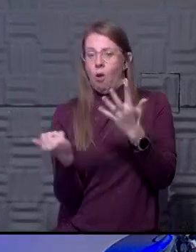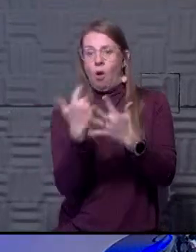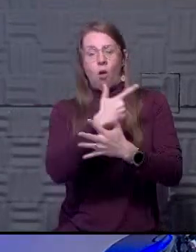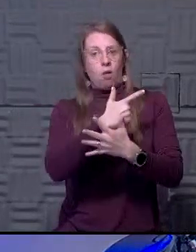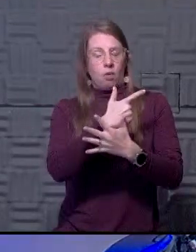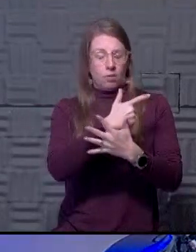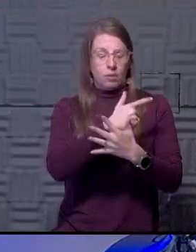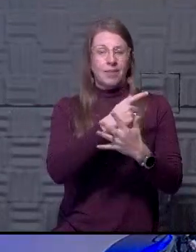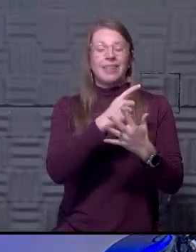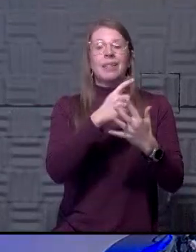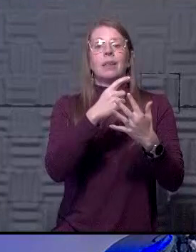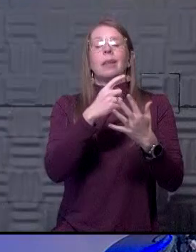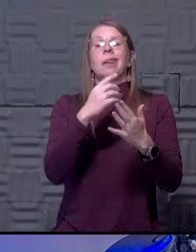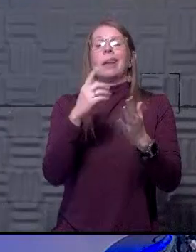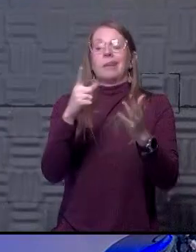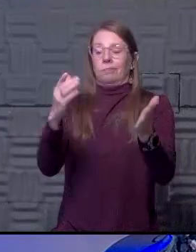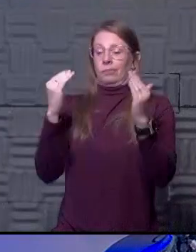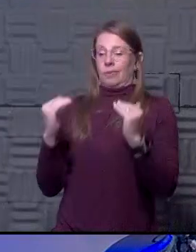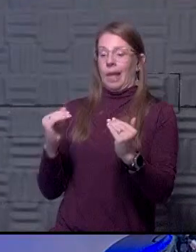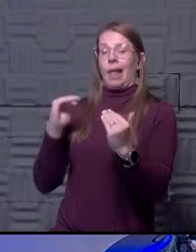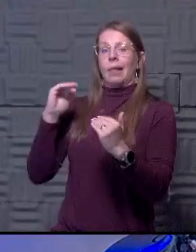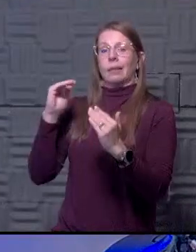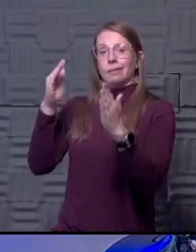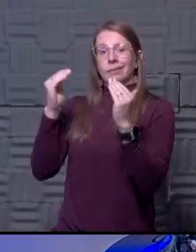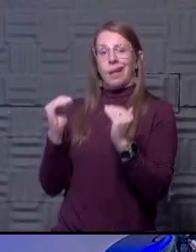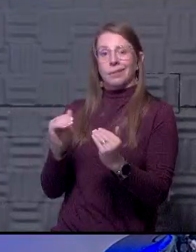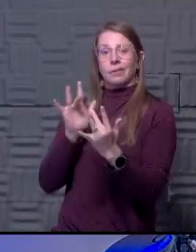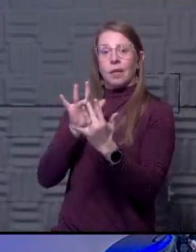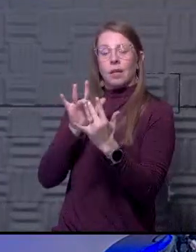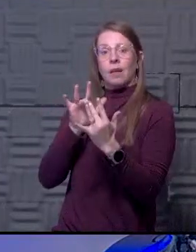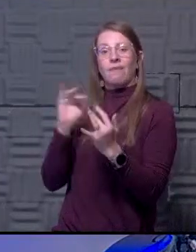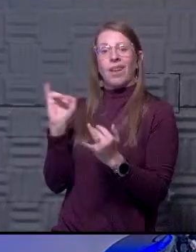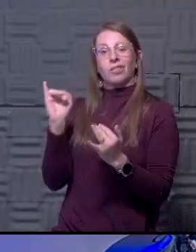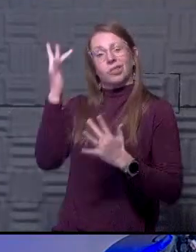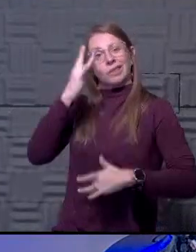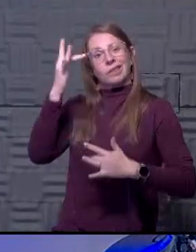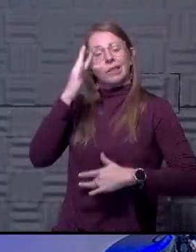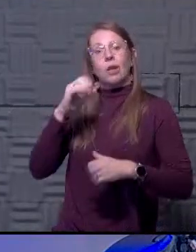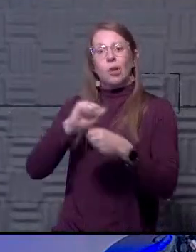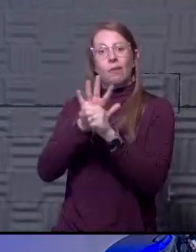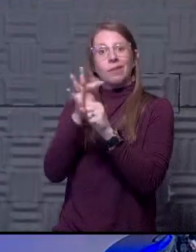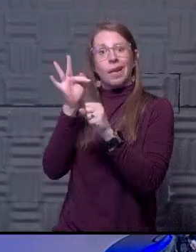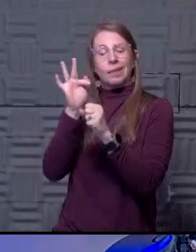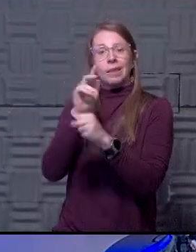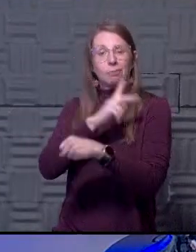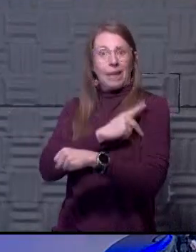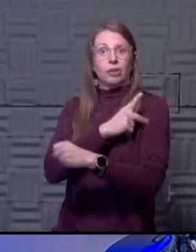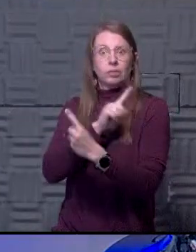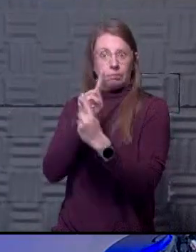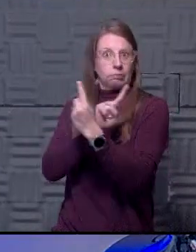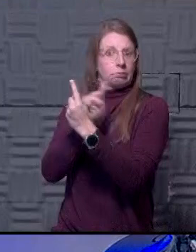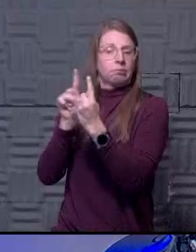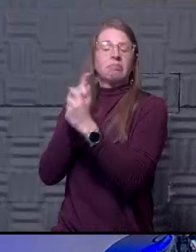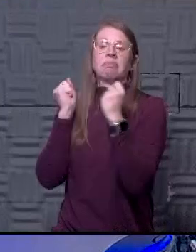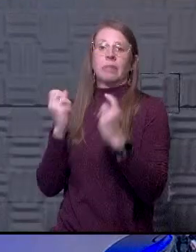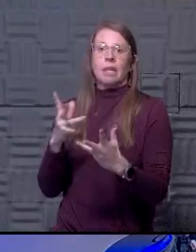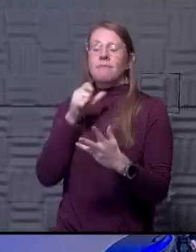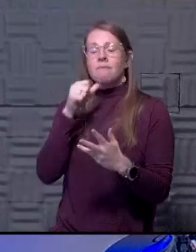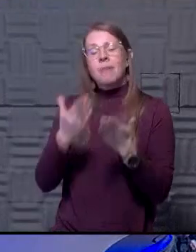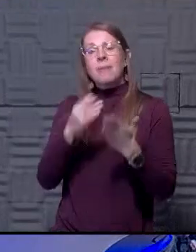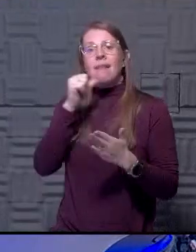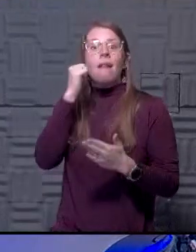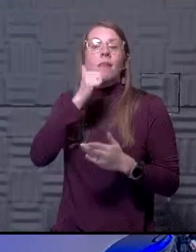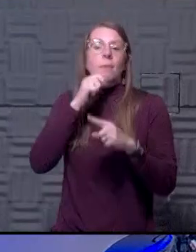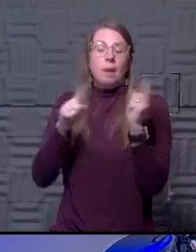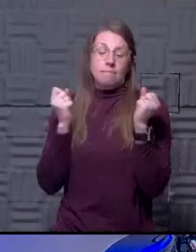goes to the people who have less contact. So Hawkeye is an infectious disease doctor, sees a lot of COVID-19 patients still, maybe not every single day, but a